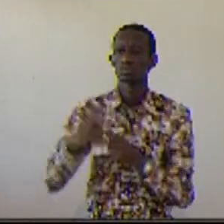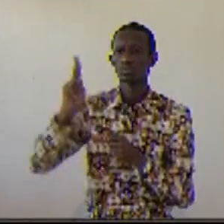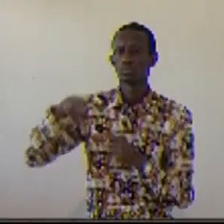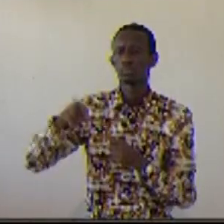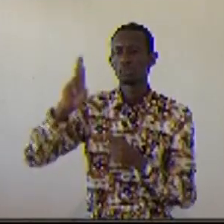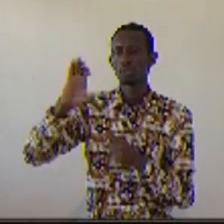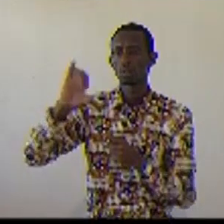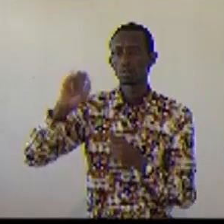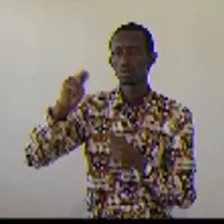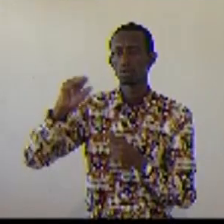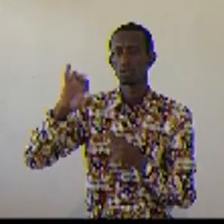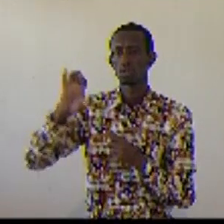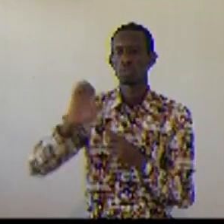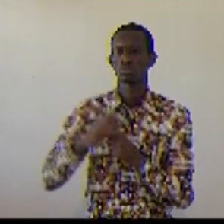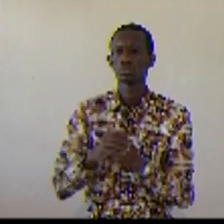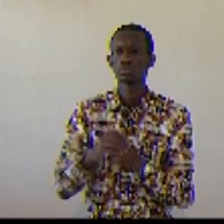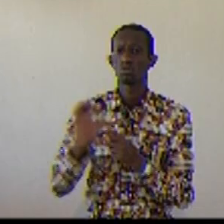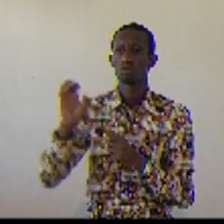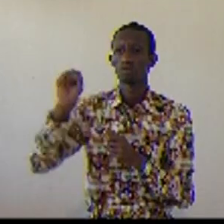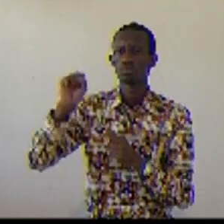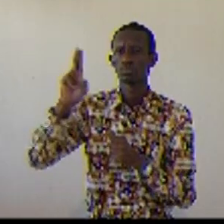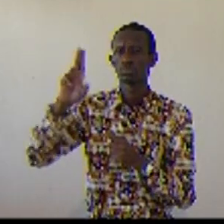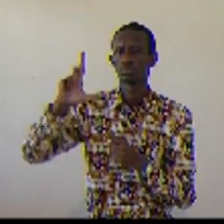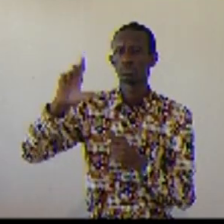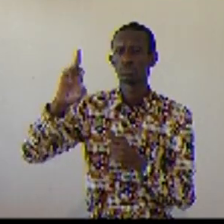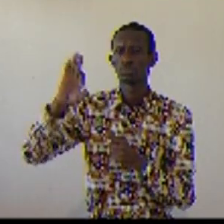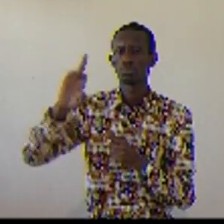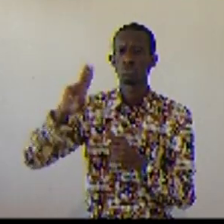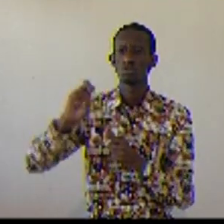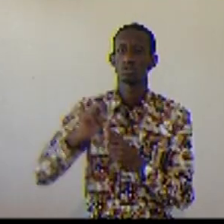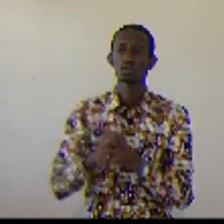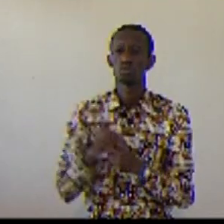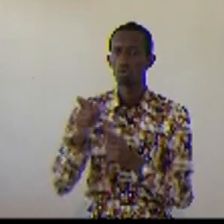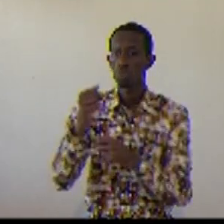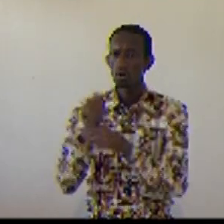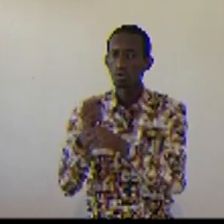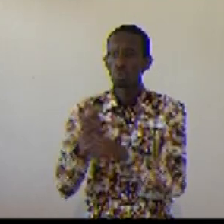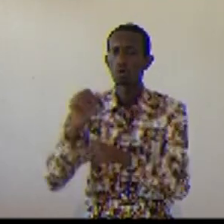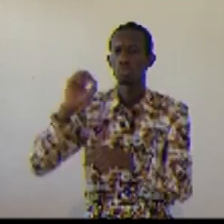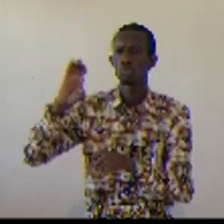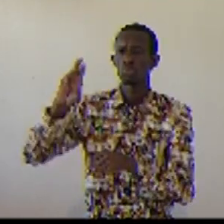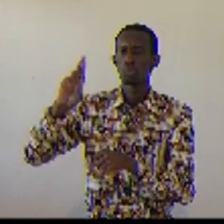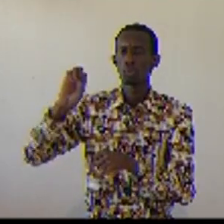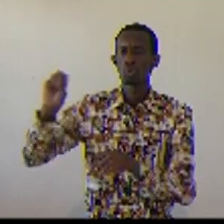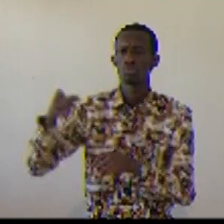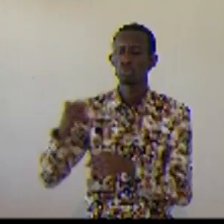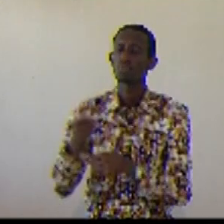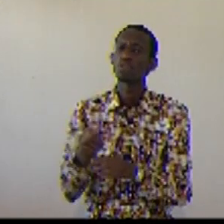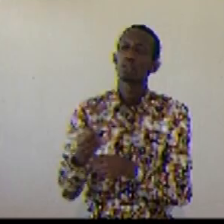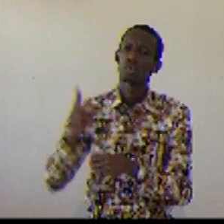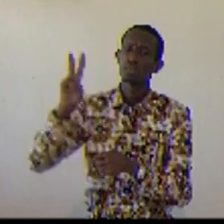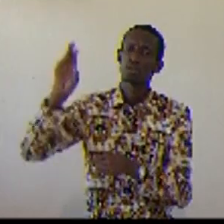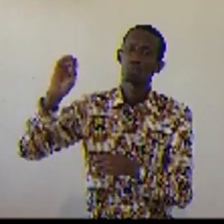sulfur to make the cross disappear from the view is recorded. So this is the volume of sodium